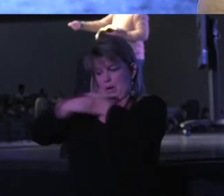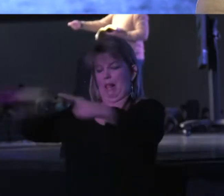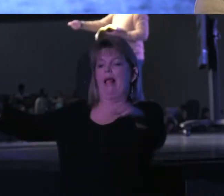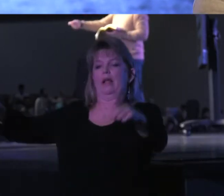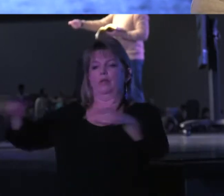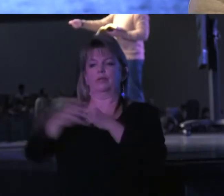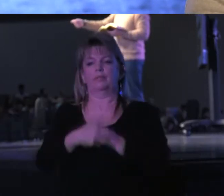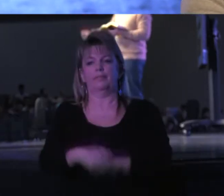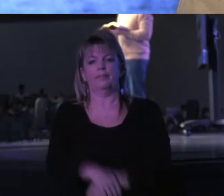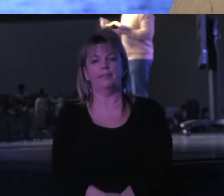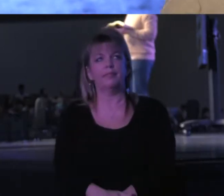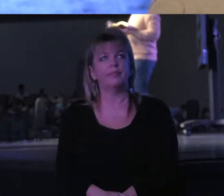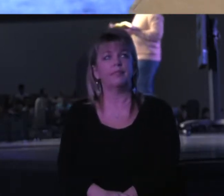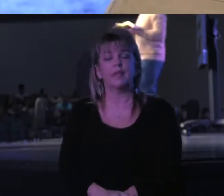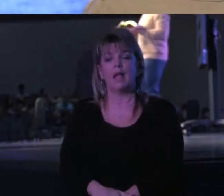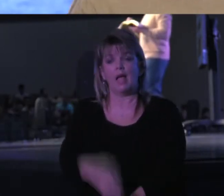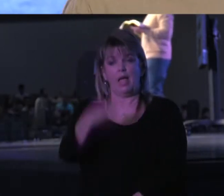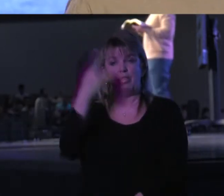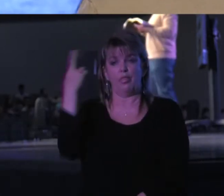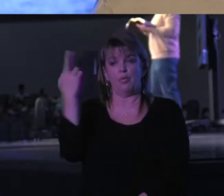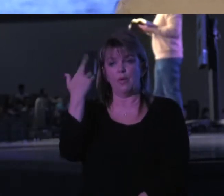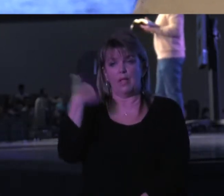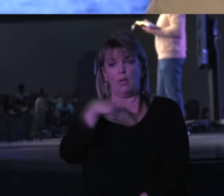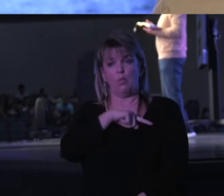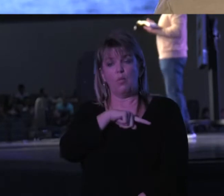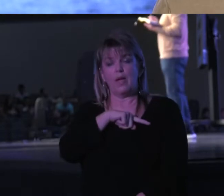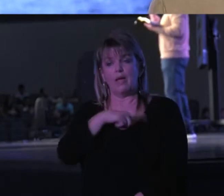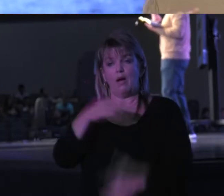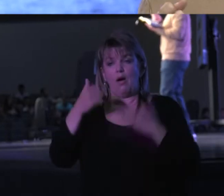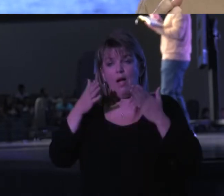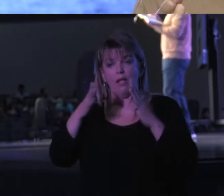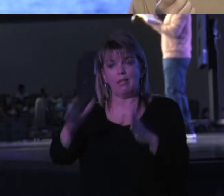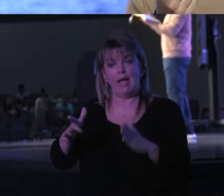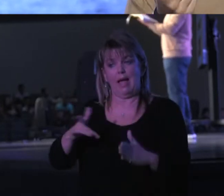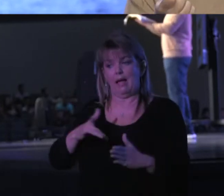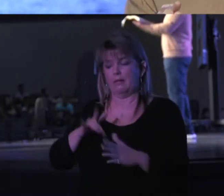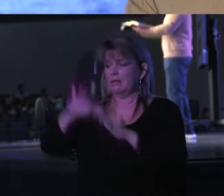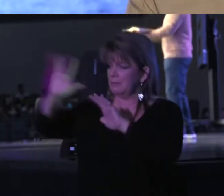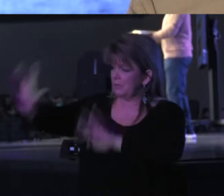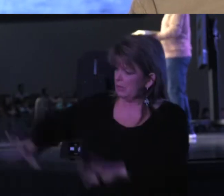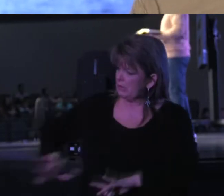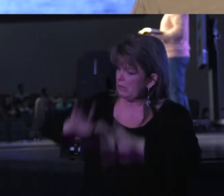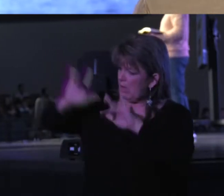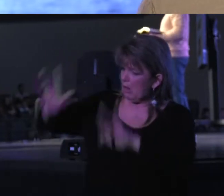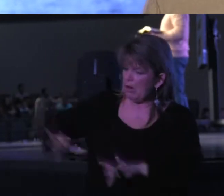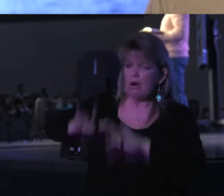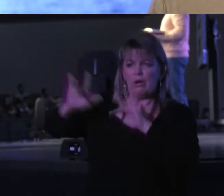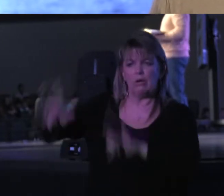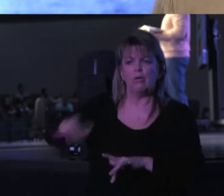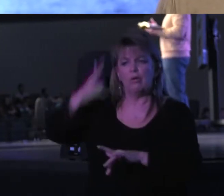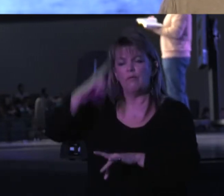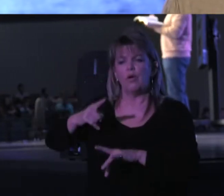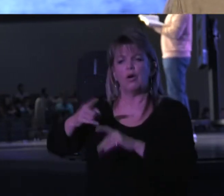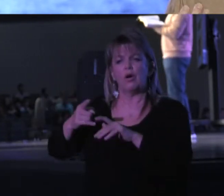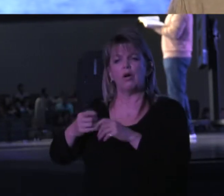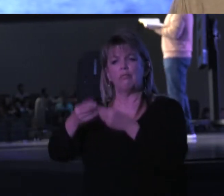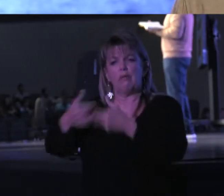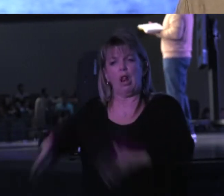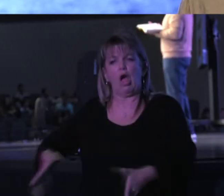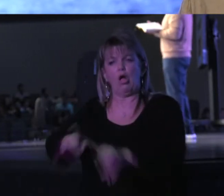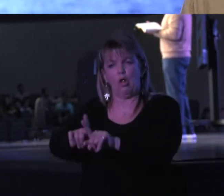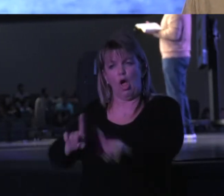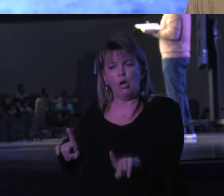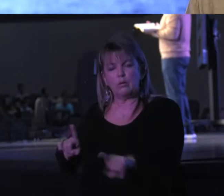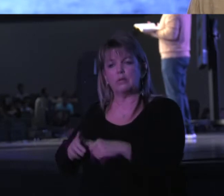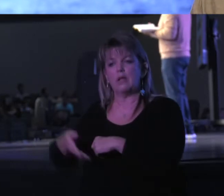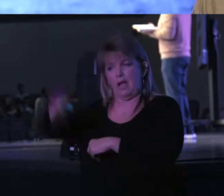Lord. The reason that we are allowed to feel sorrow over lostness is because this is